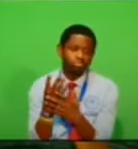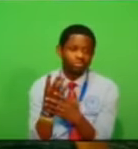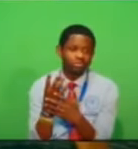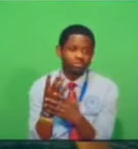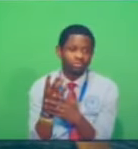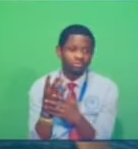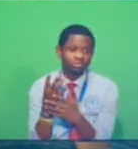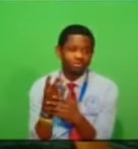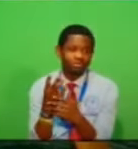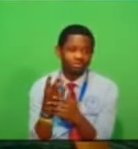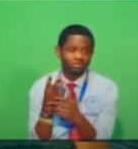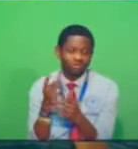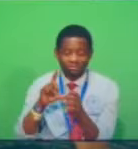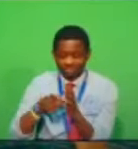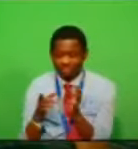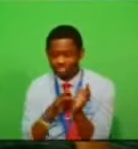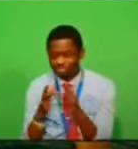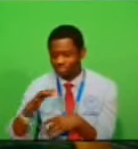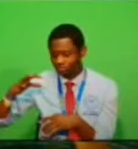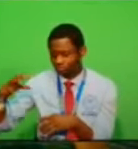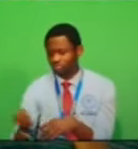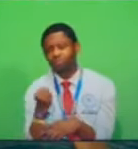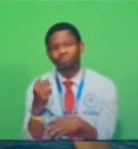rest, Jesus took over my life.